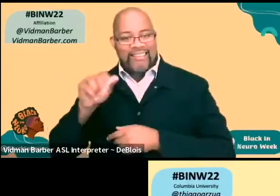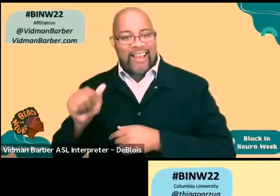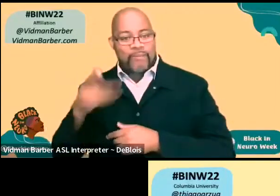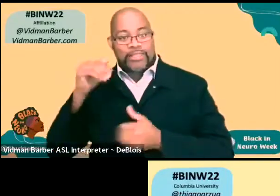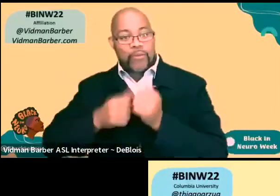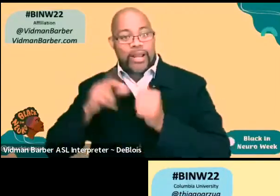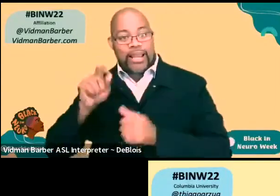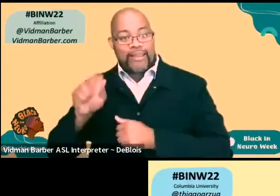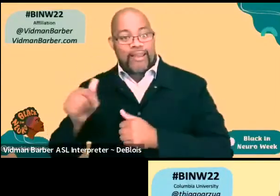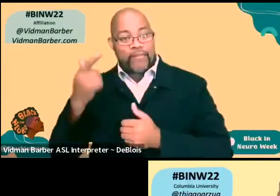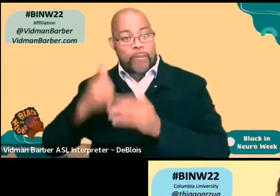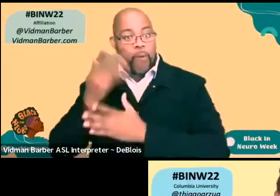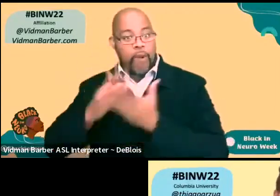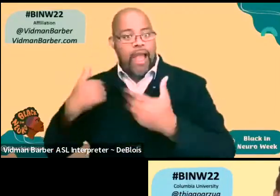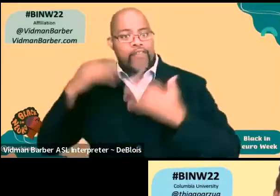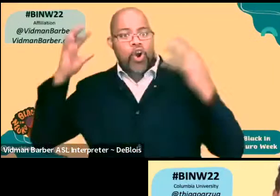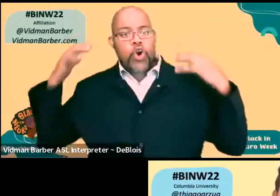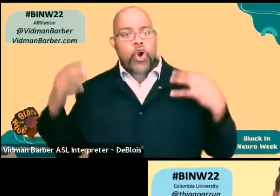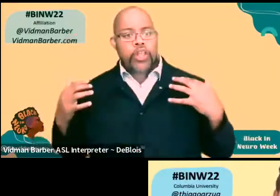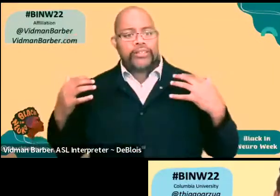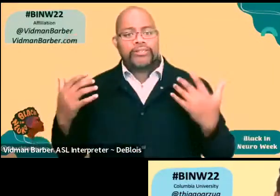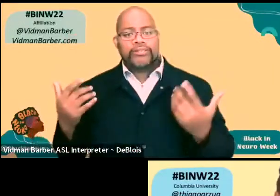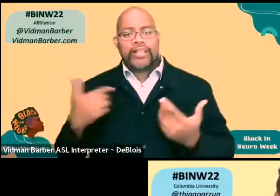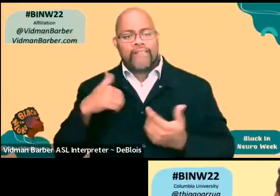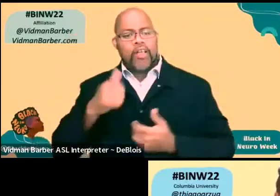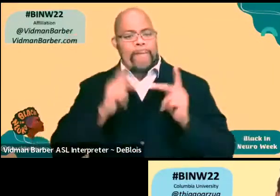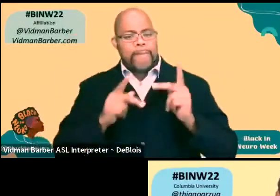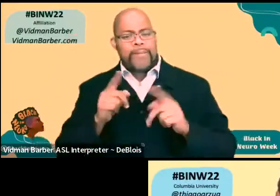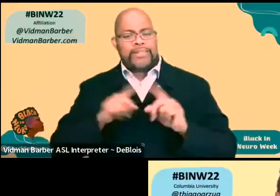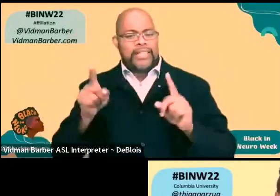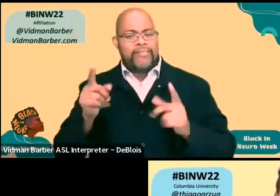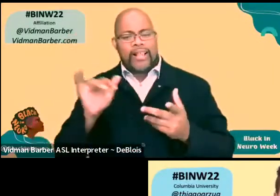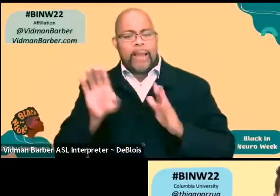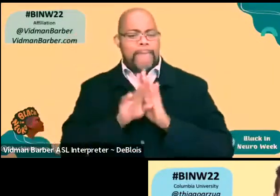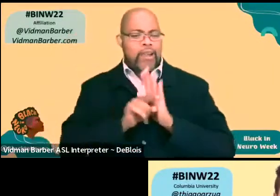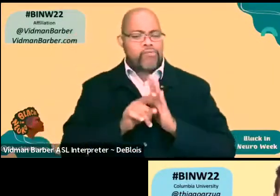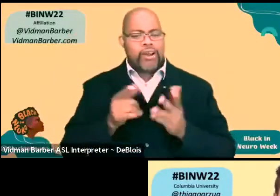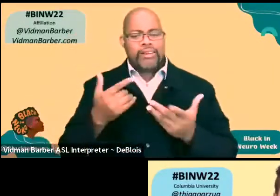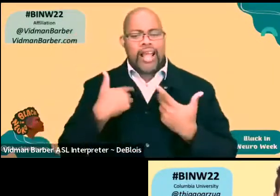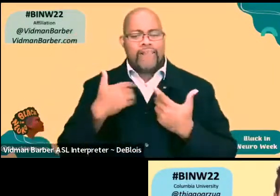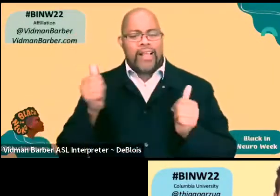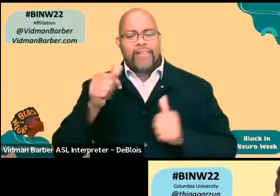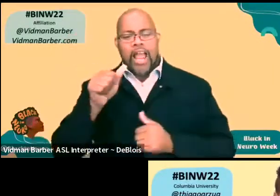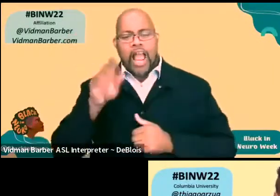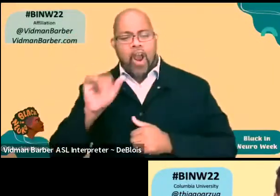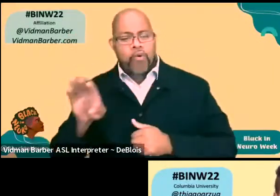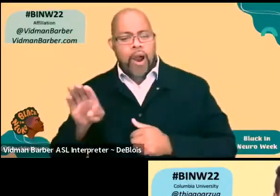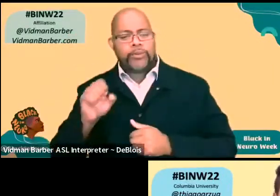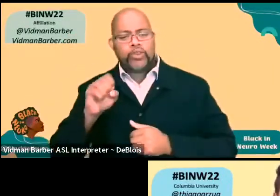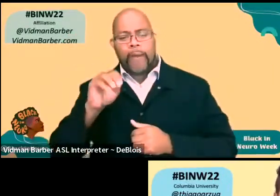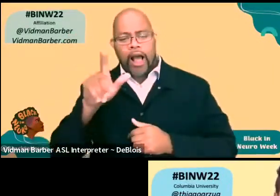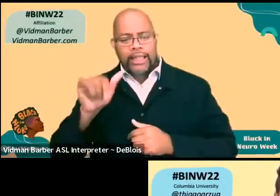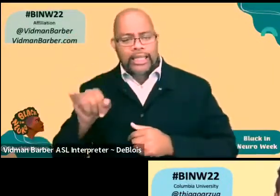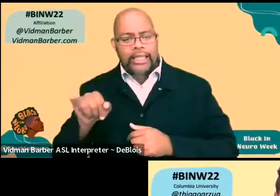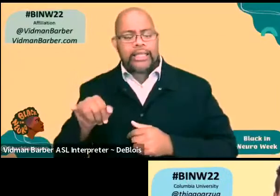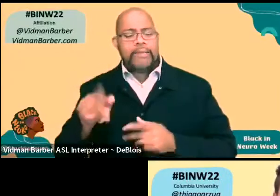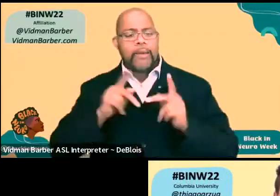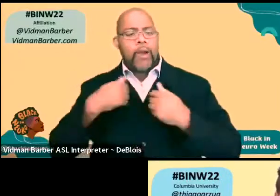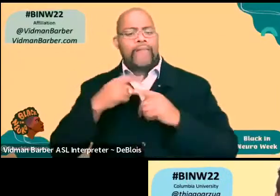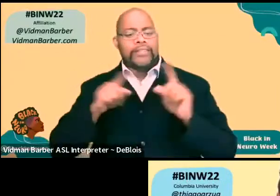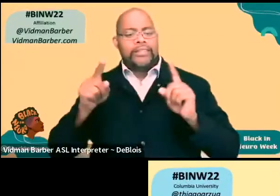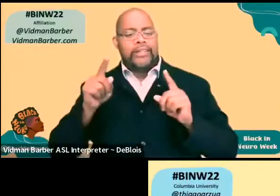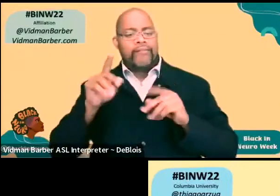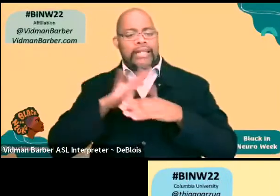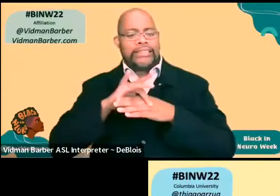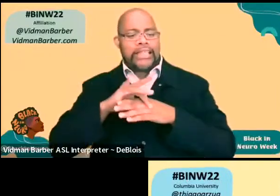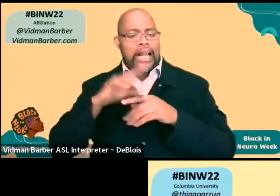everyone in Kenya, for the most part, has curly hair. And sure, there are other people of different backgrounds, like there are a lot of Arab, Somali people with different textures.